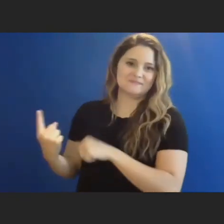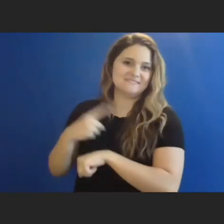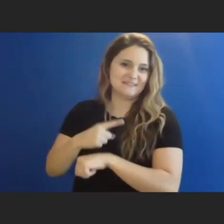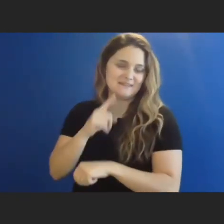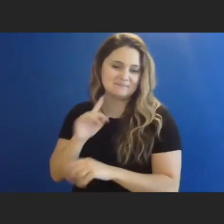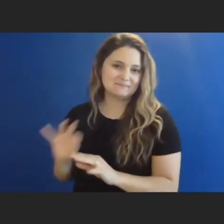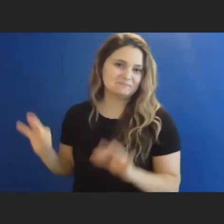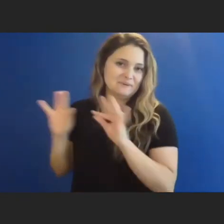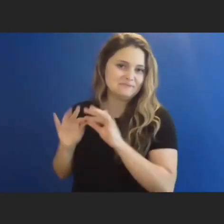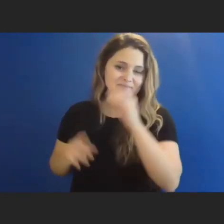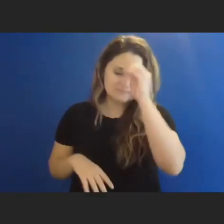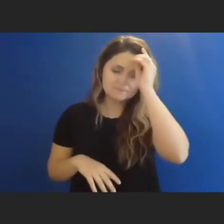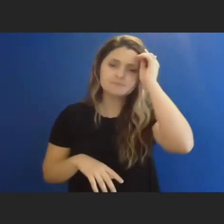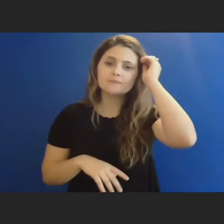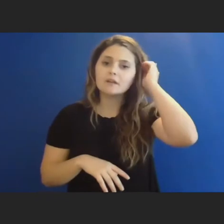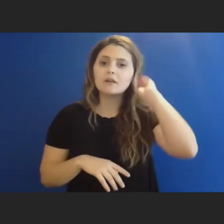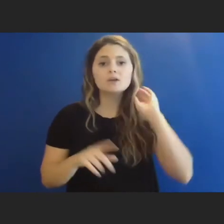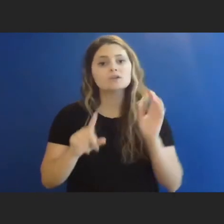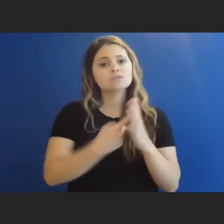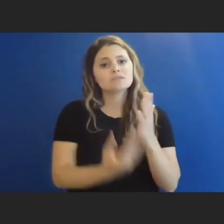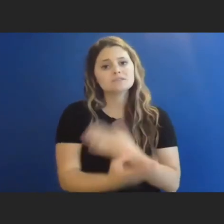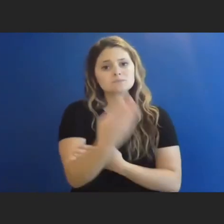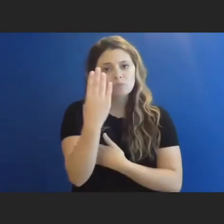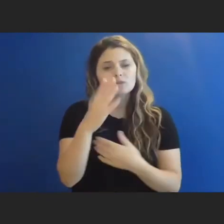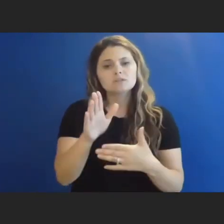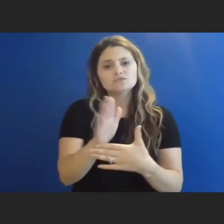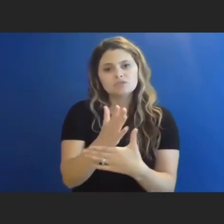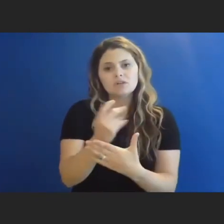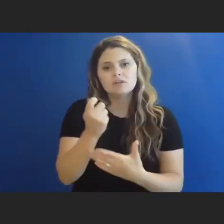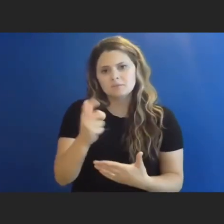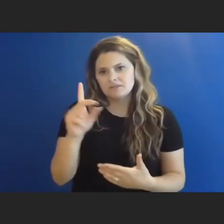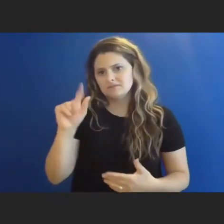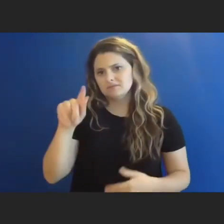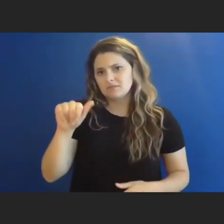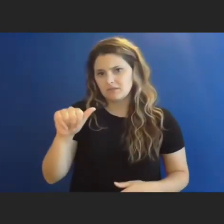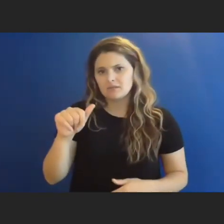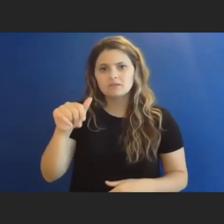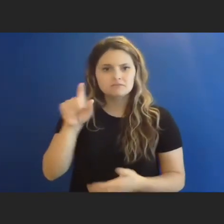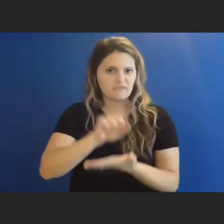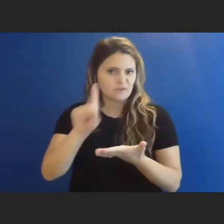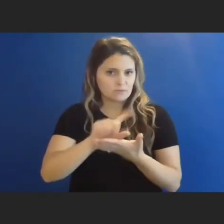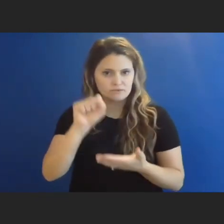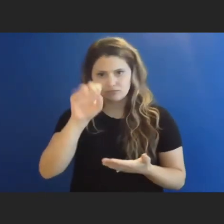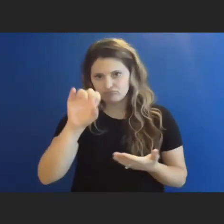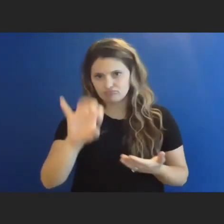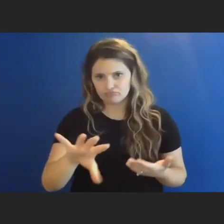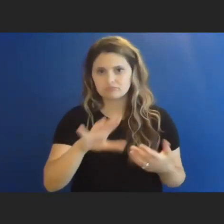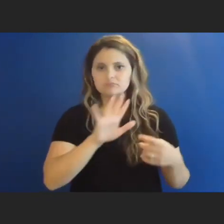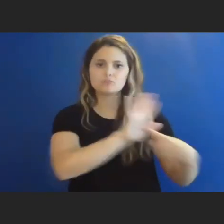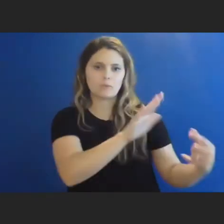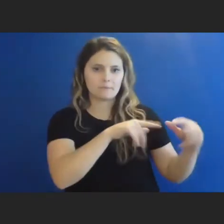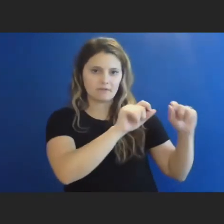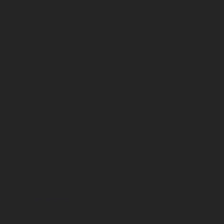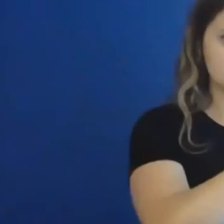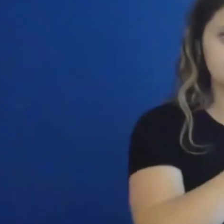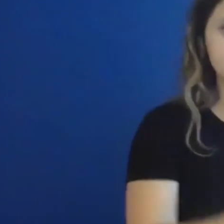schools. So I want to start this morning by sharing a little data, as we do every week. So bear with me while I share my screen.